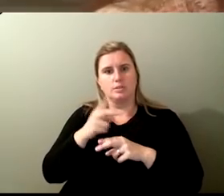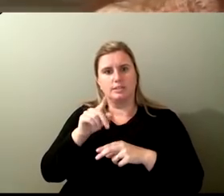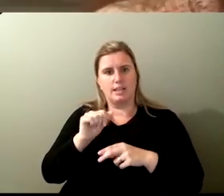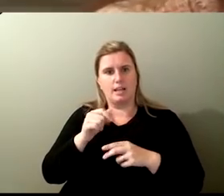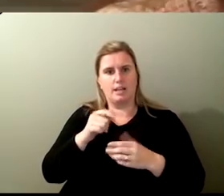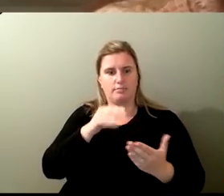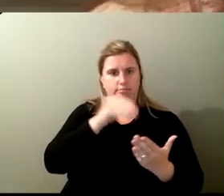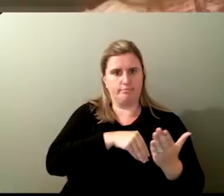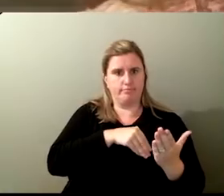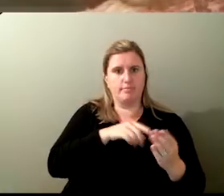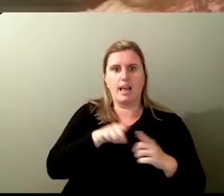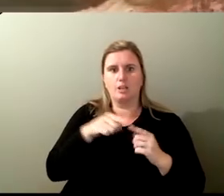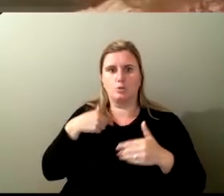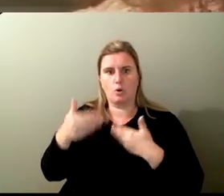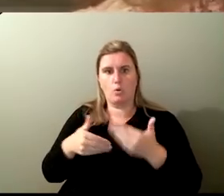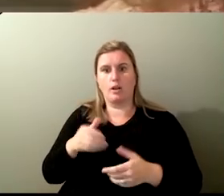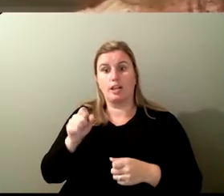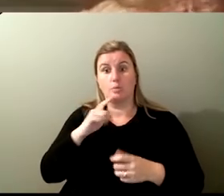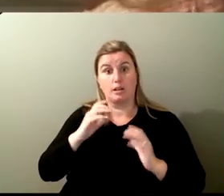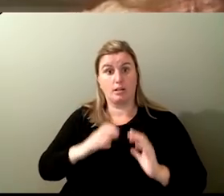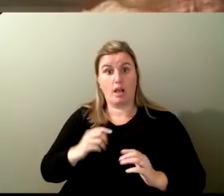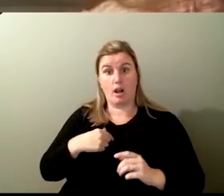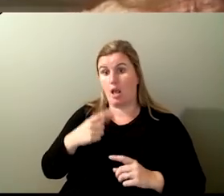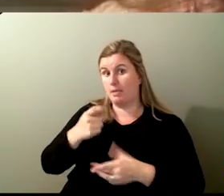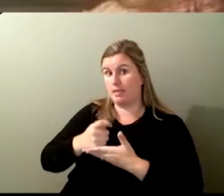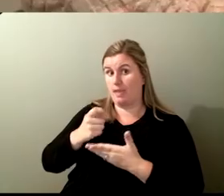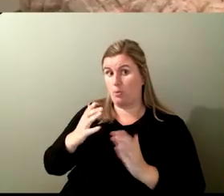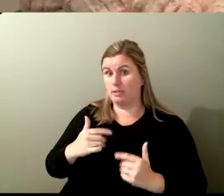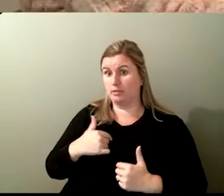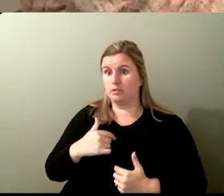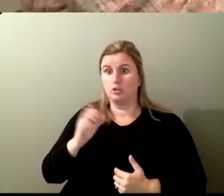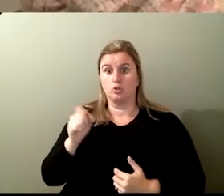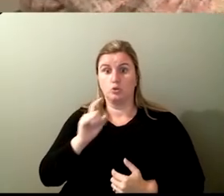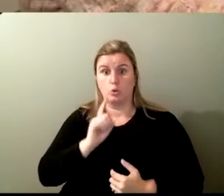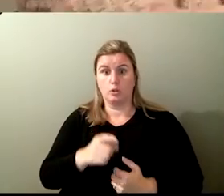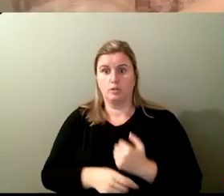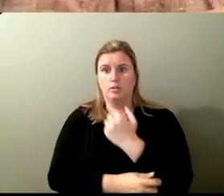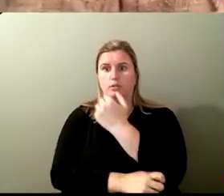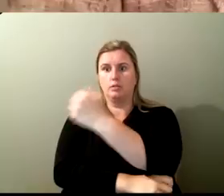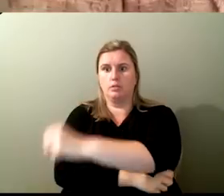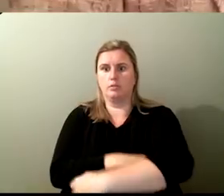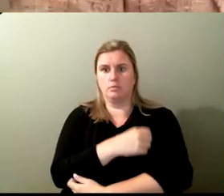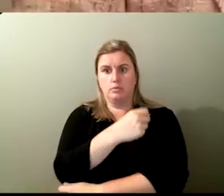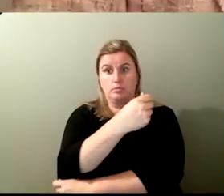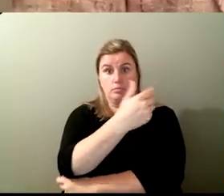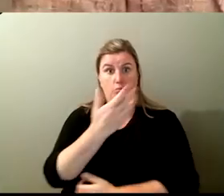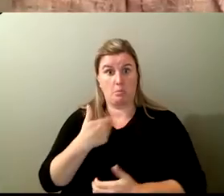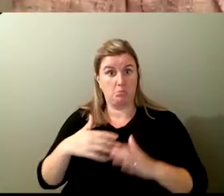we go. Can you be the client and I will be the therapist? Sure. Do you want me to just make random choices?